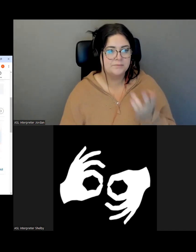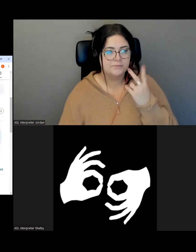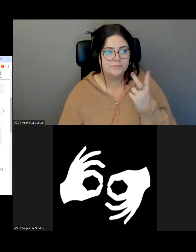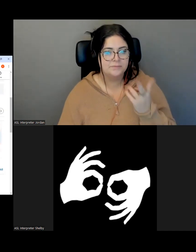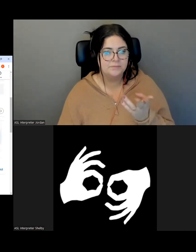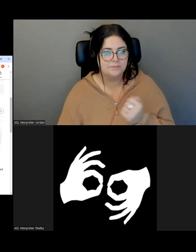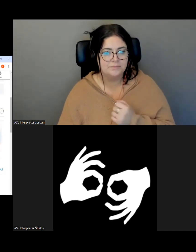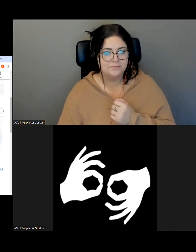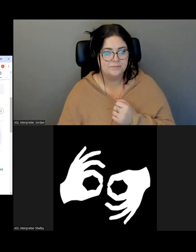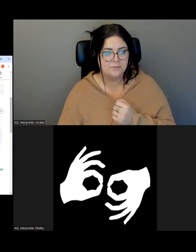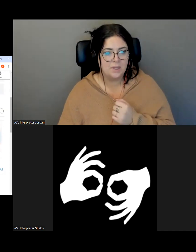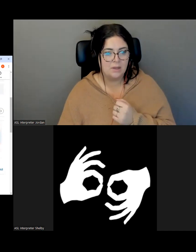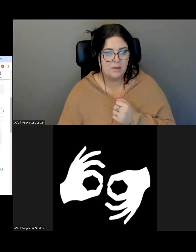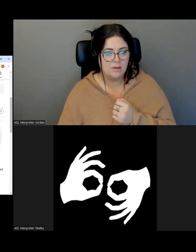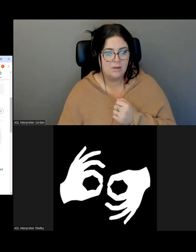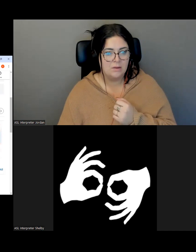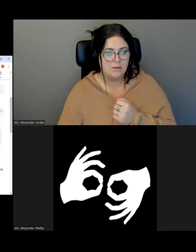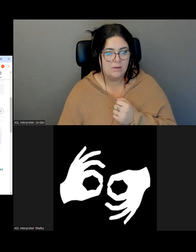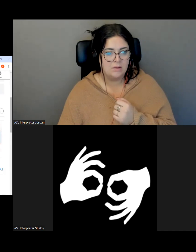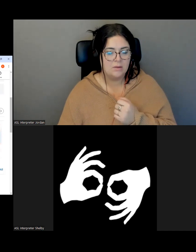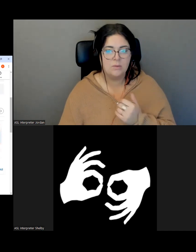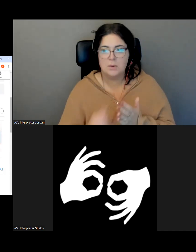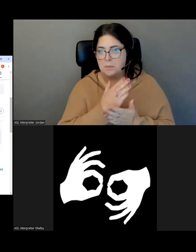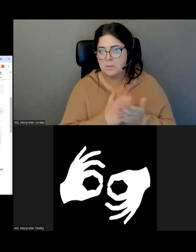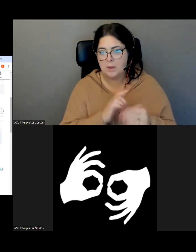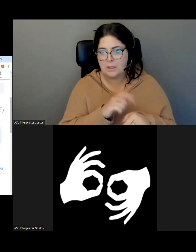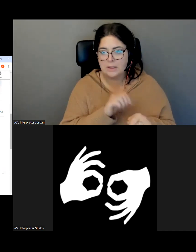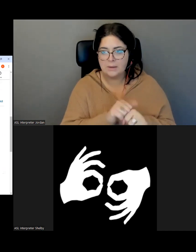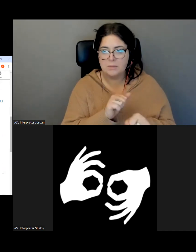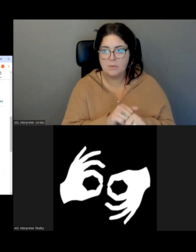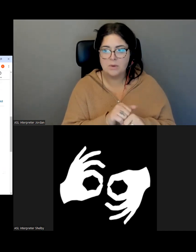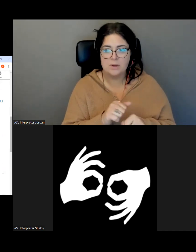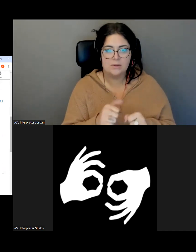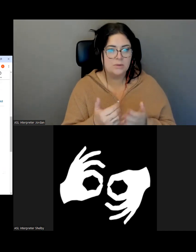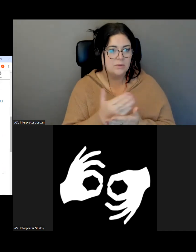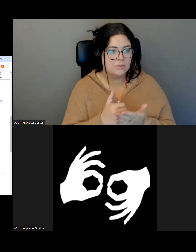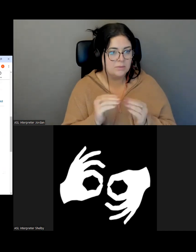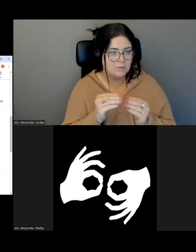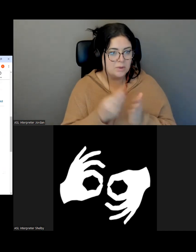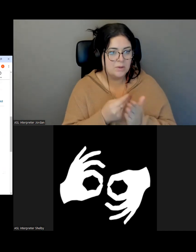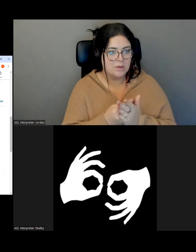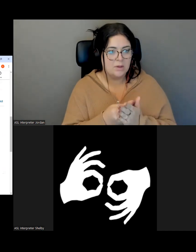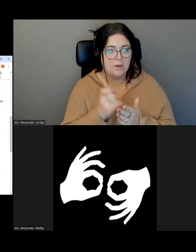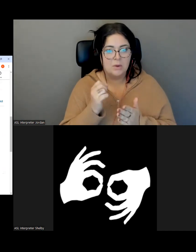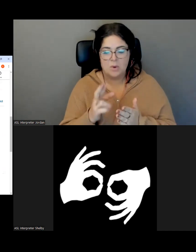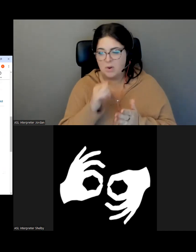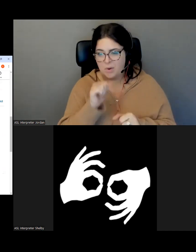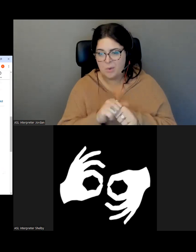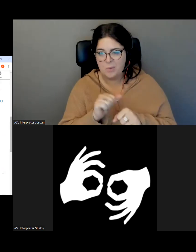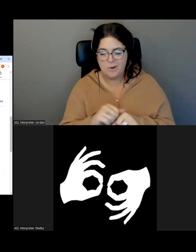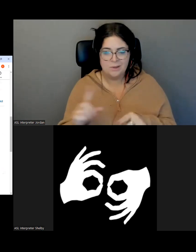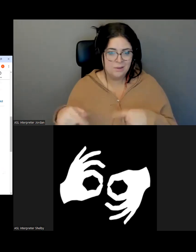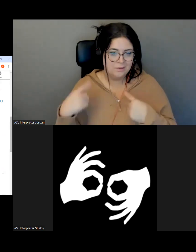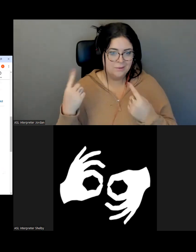maybe do some part-time work to get a bit more money or to spend your days. And maybe you've been out of the workforce for a